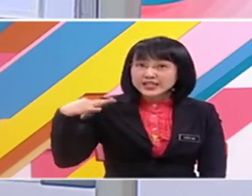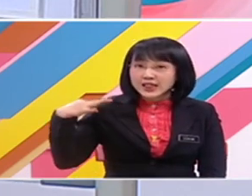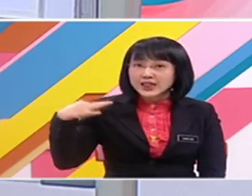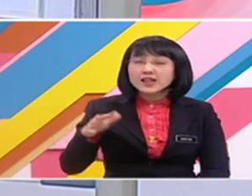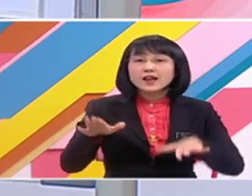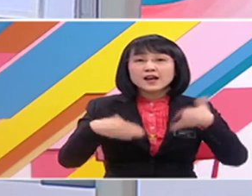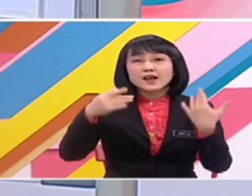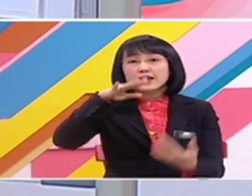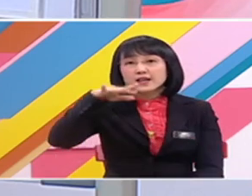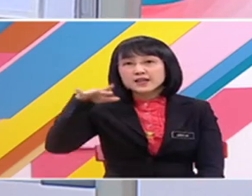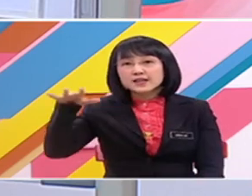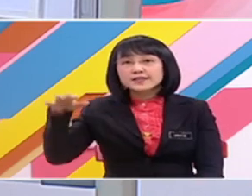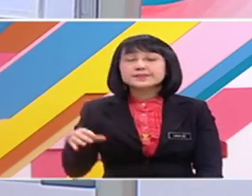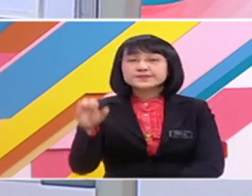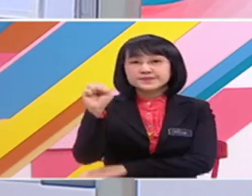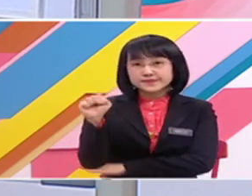spell shirt?